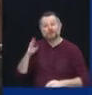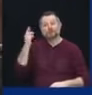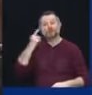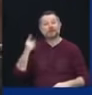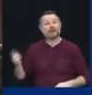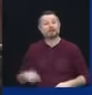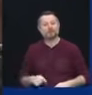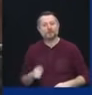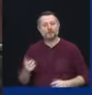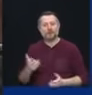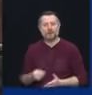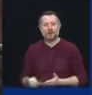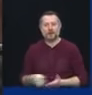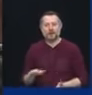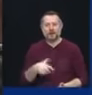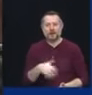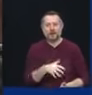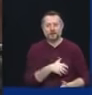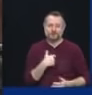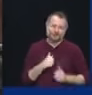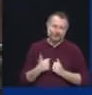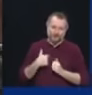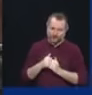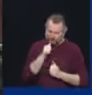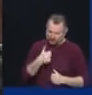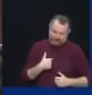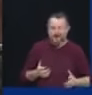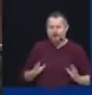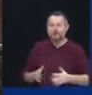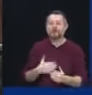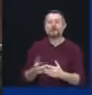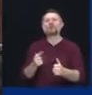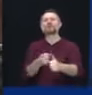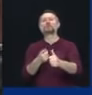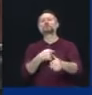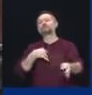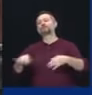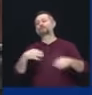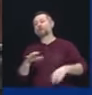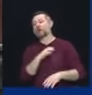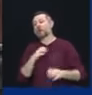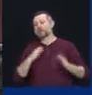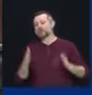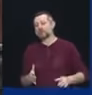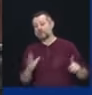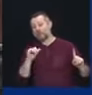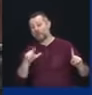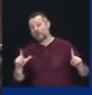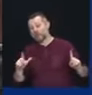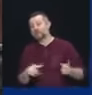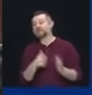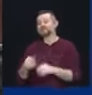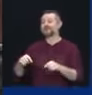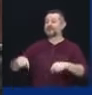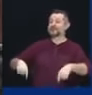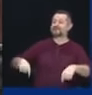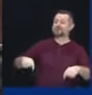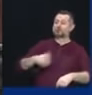First, on what I was mentioning about Commissioner Ball and what Angry Orchard is an example